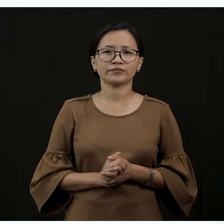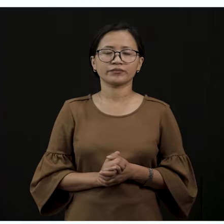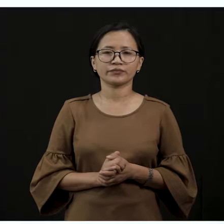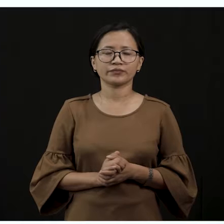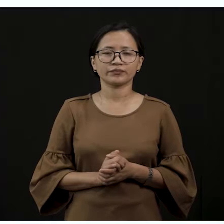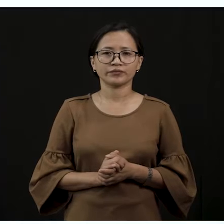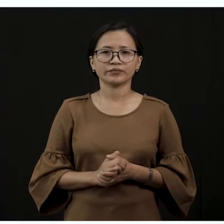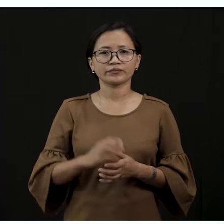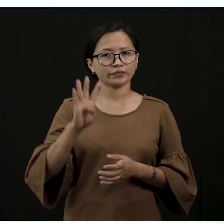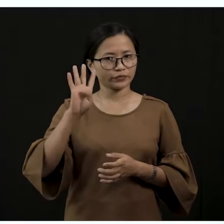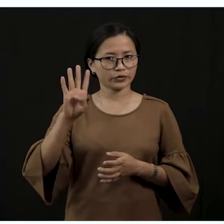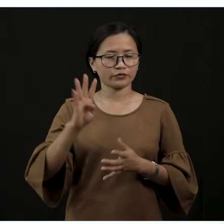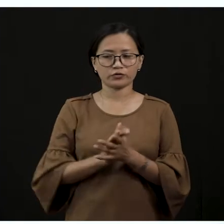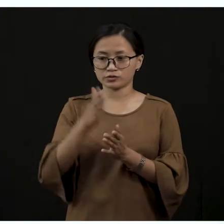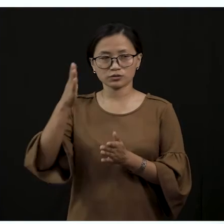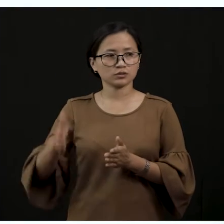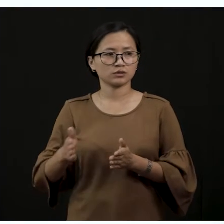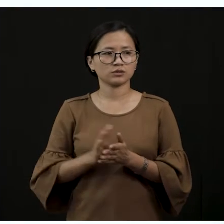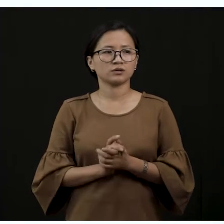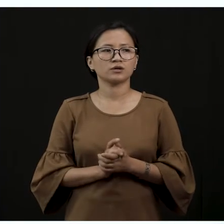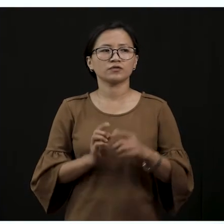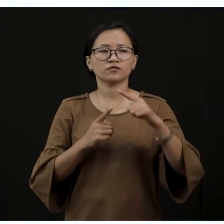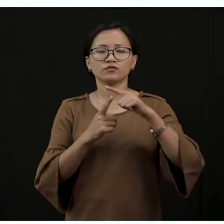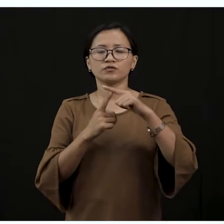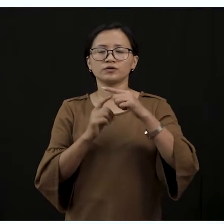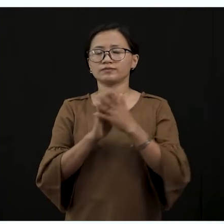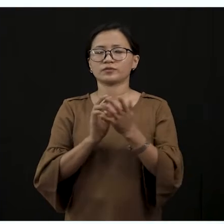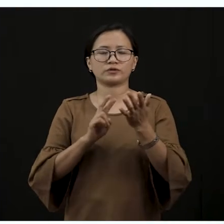is vertex number 4. What is spelling of vertex?